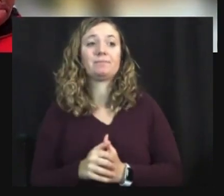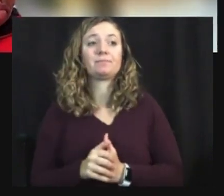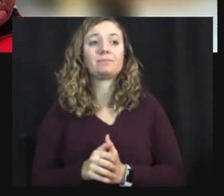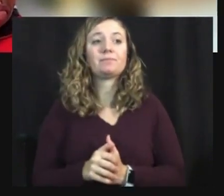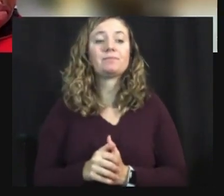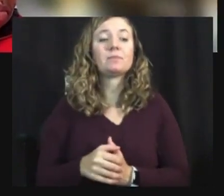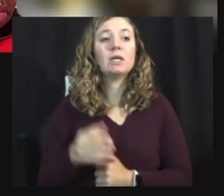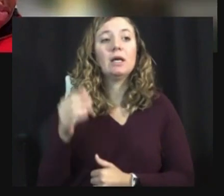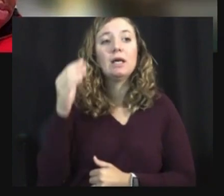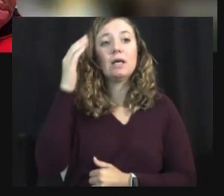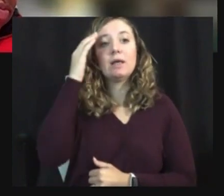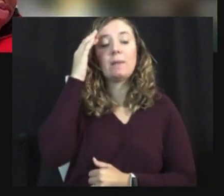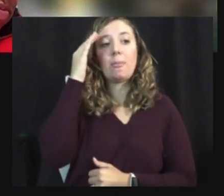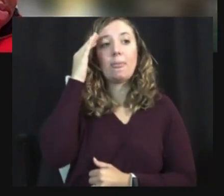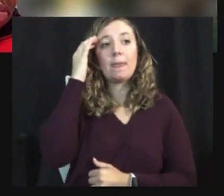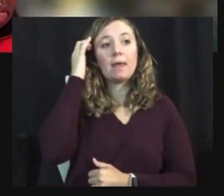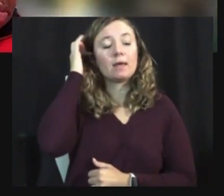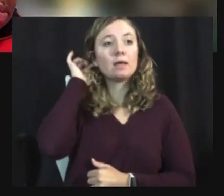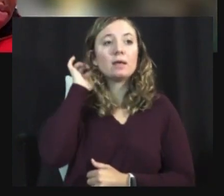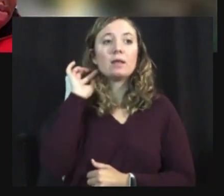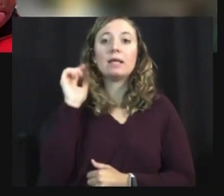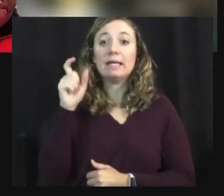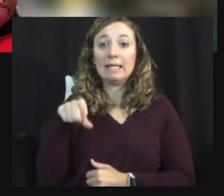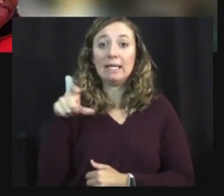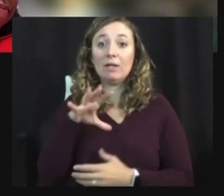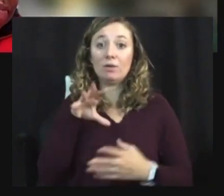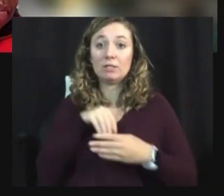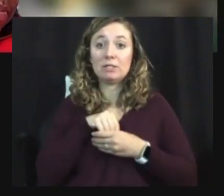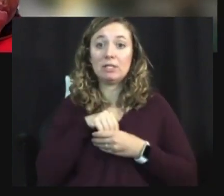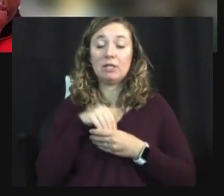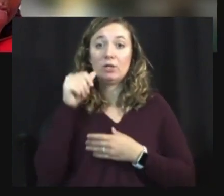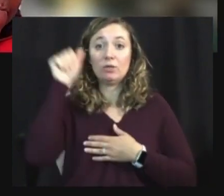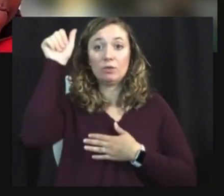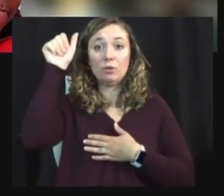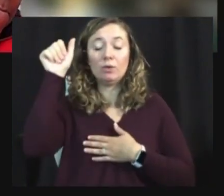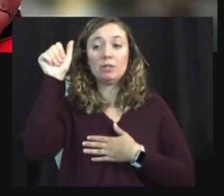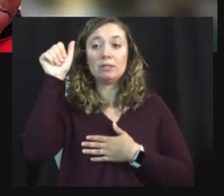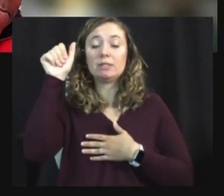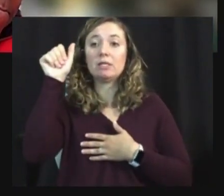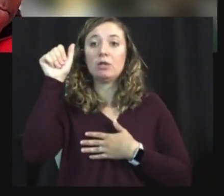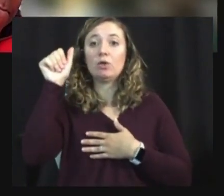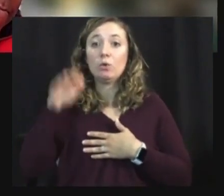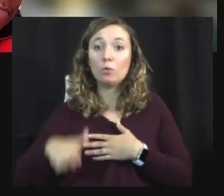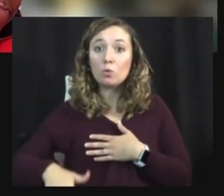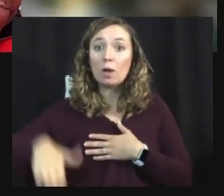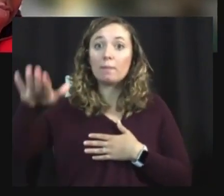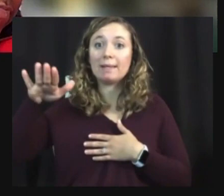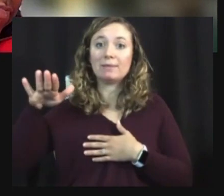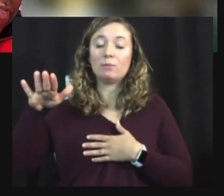to help them understand changes that can be helpful.